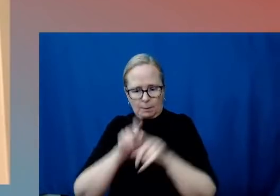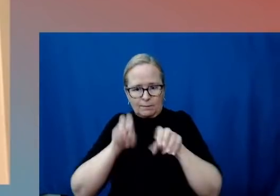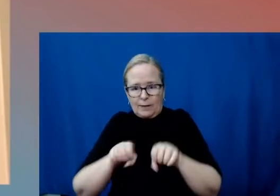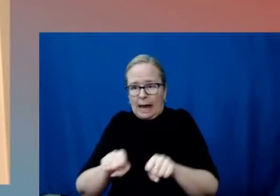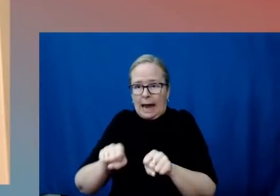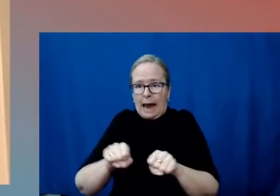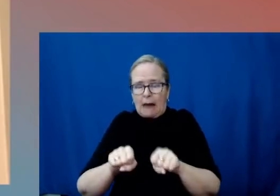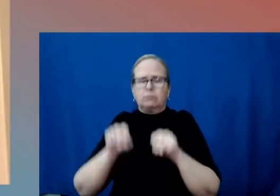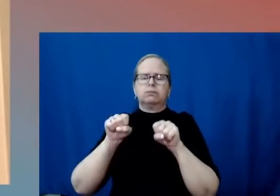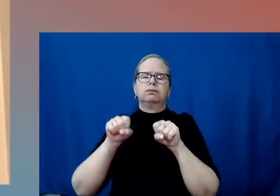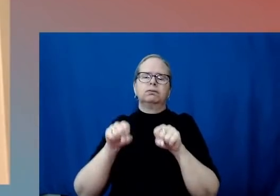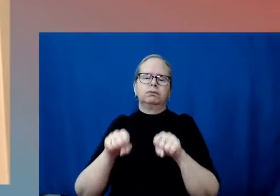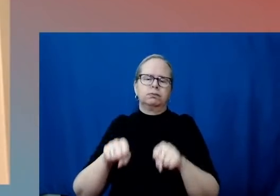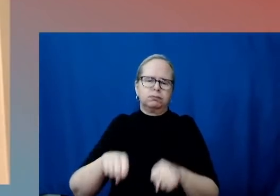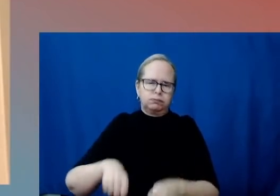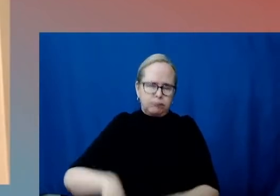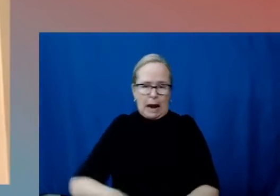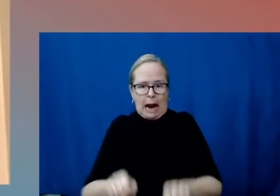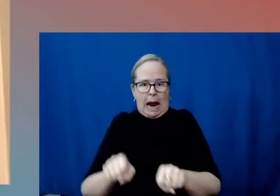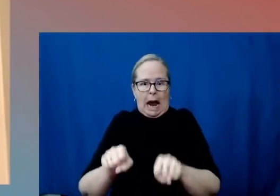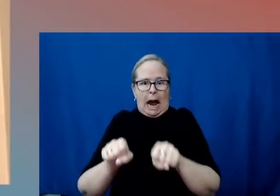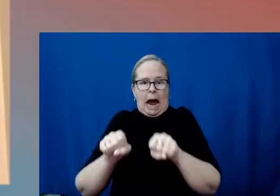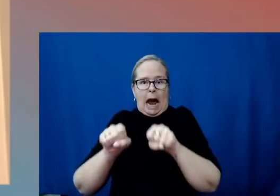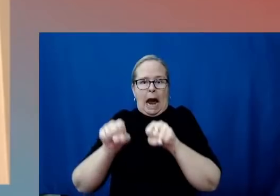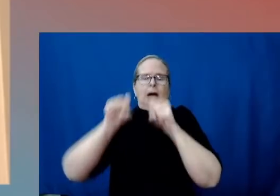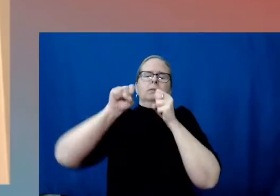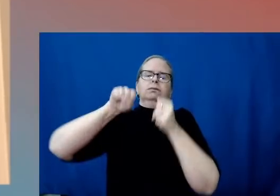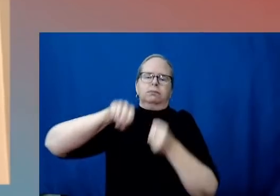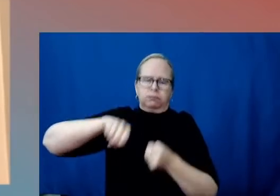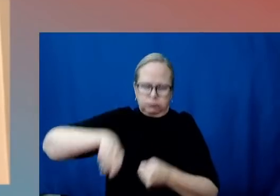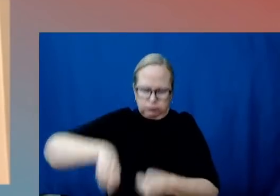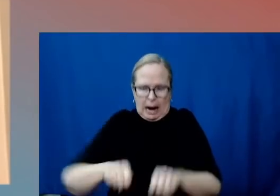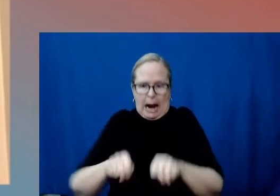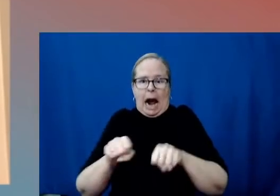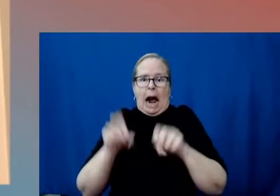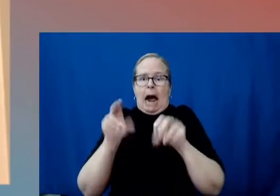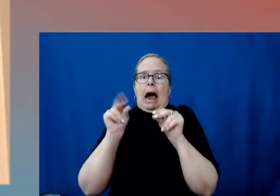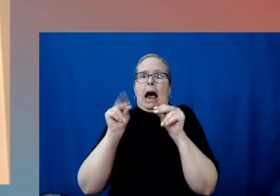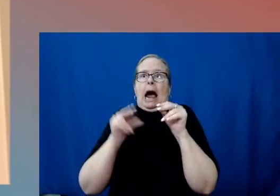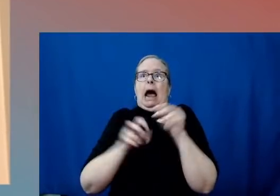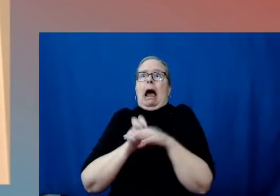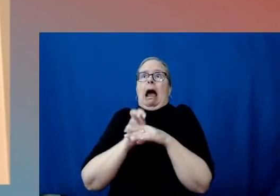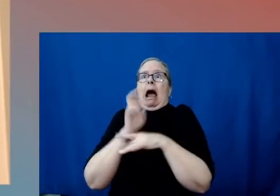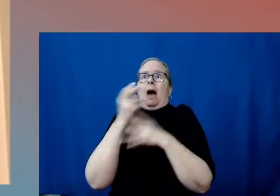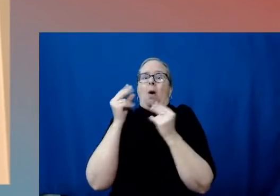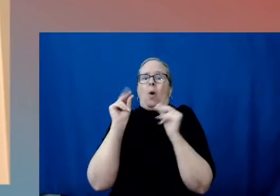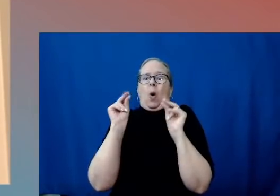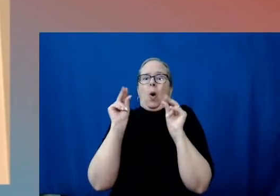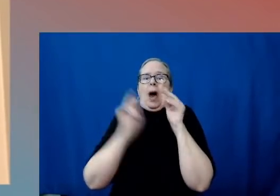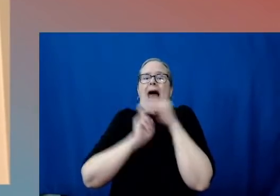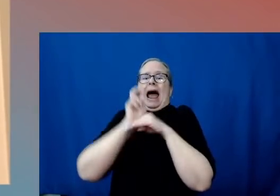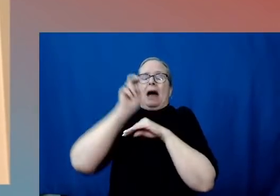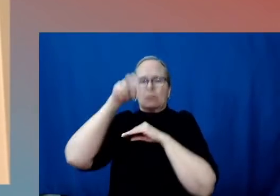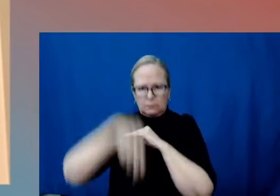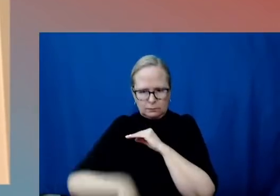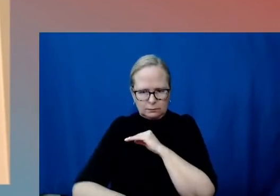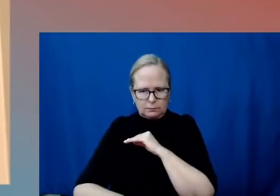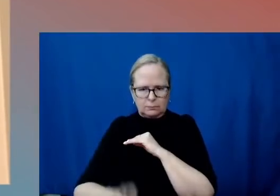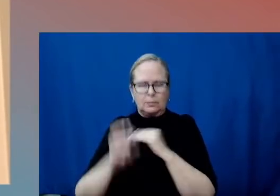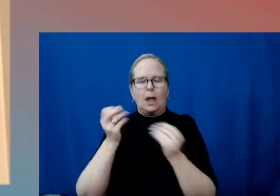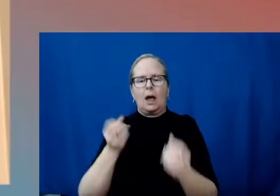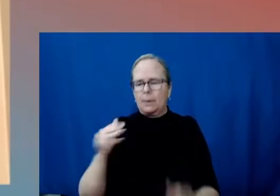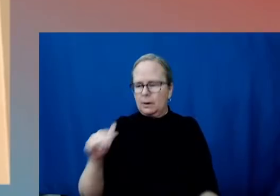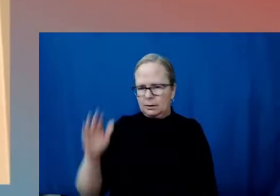over. And then, oh my God, we're going up again. And this is, how many times have we gone through this? And I can